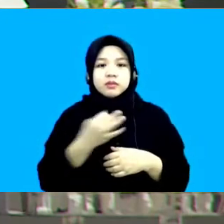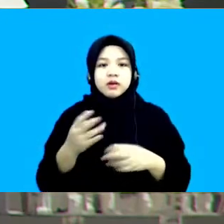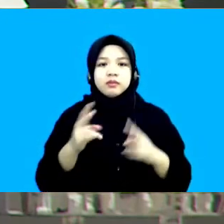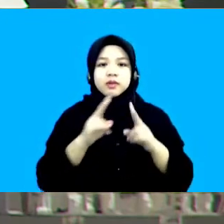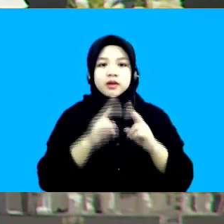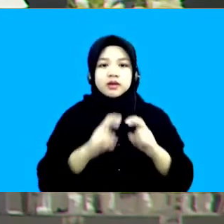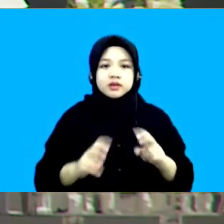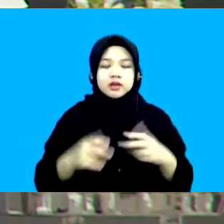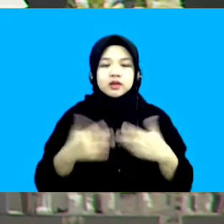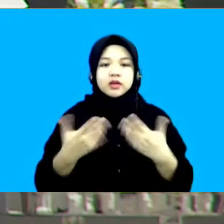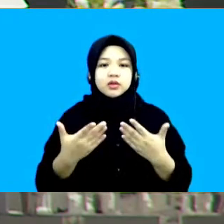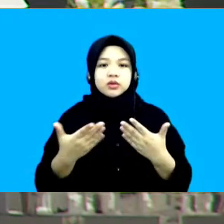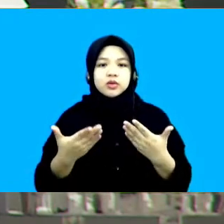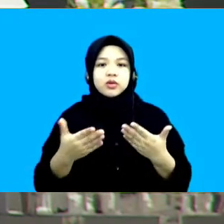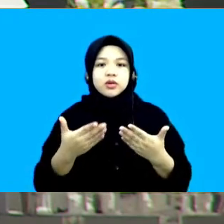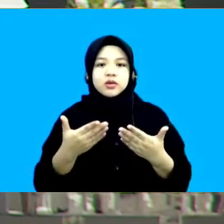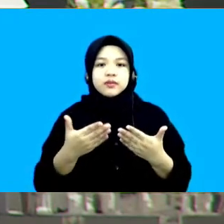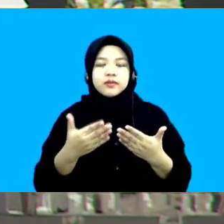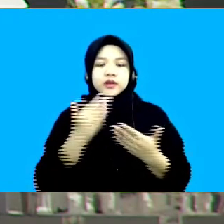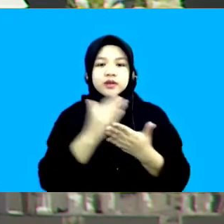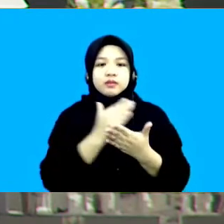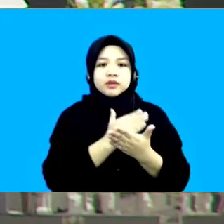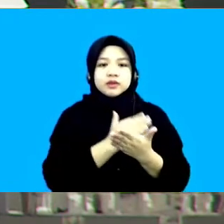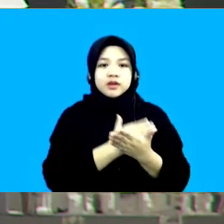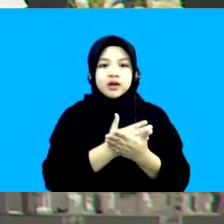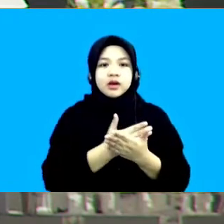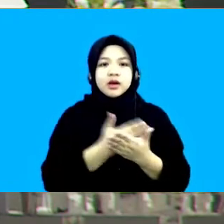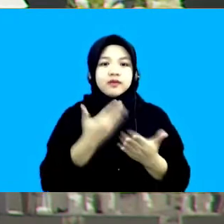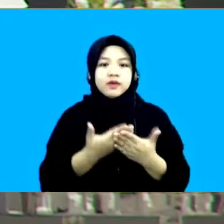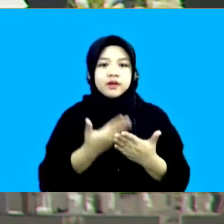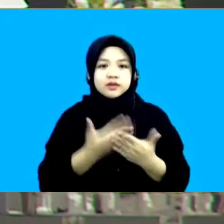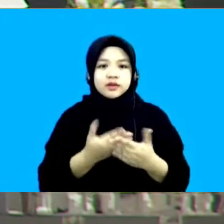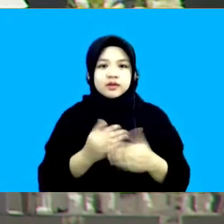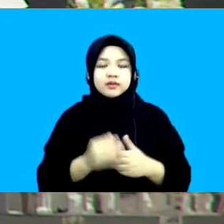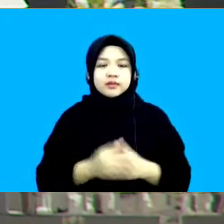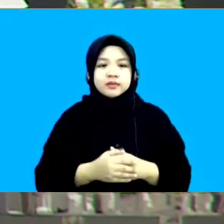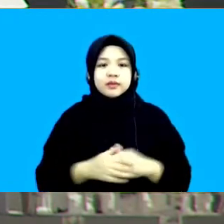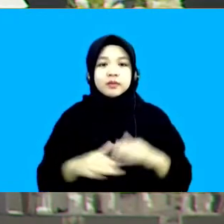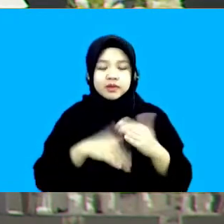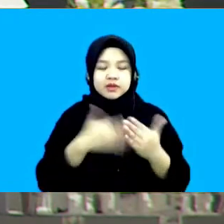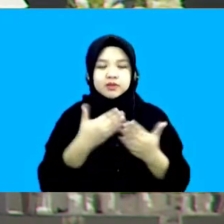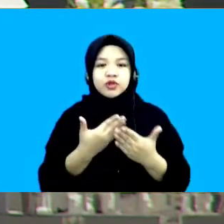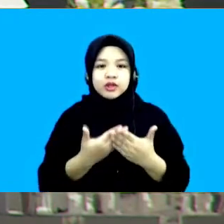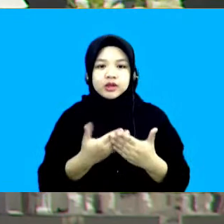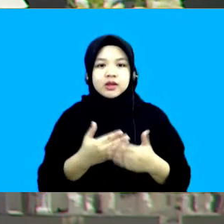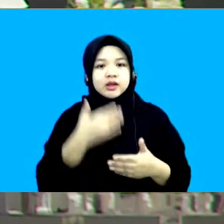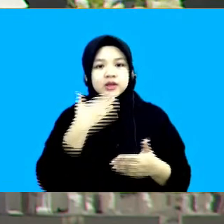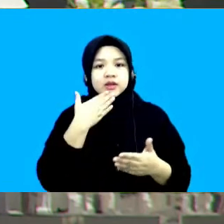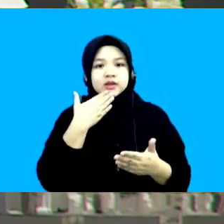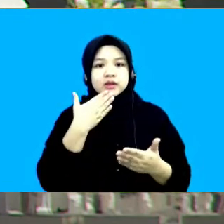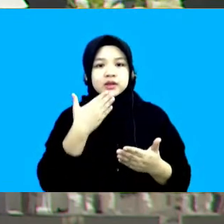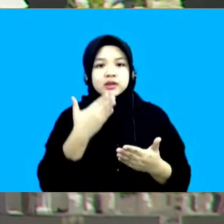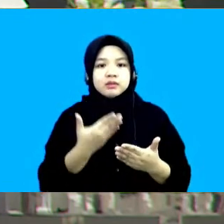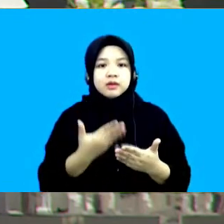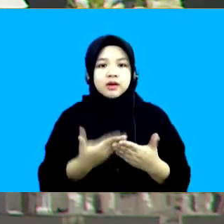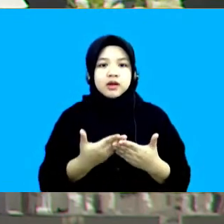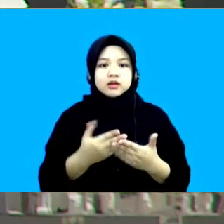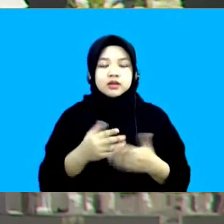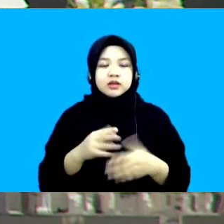guess if we use the MPI, then we can highlight and we can increase the priority and importance